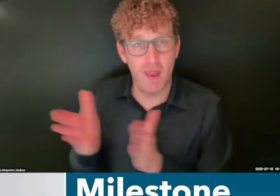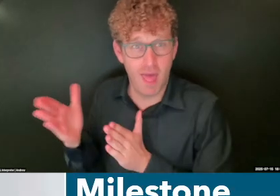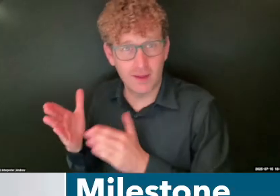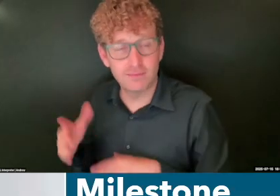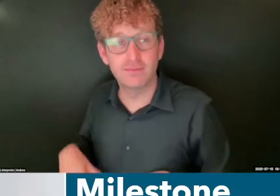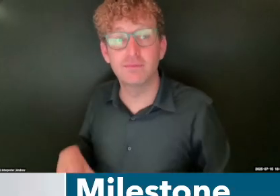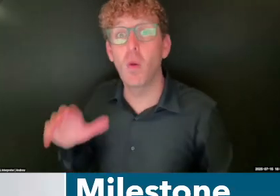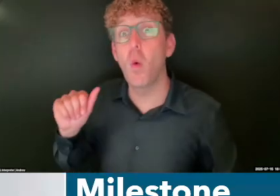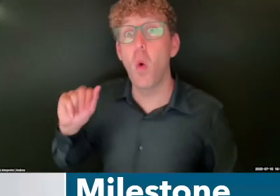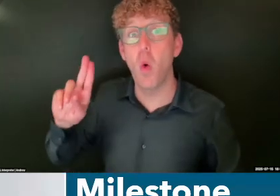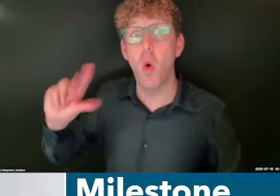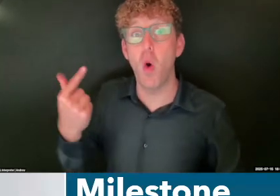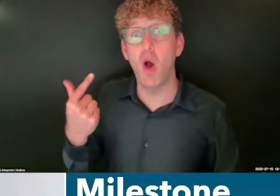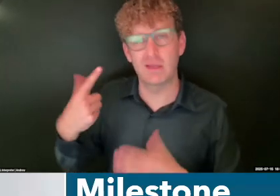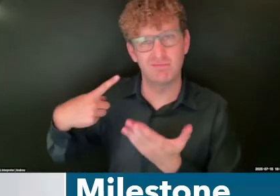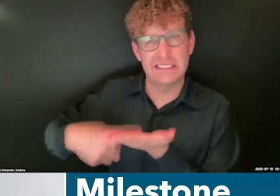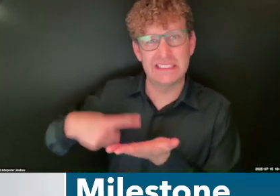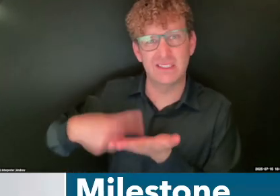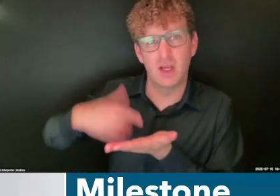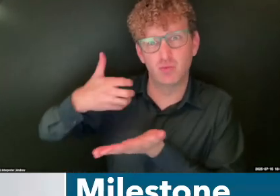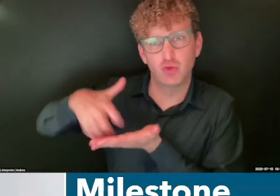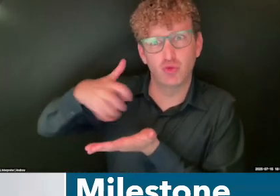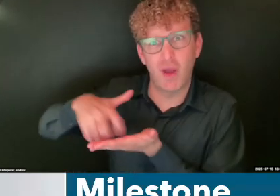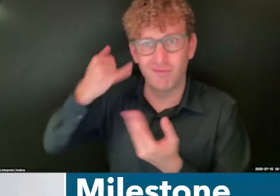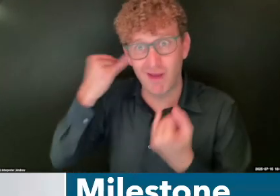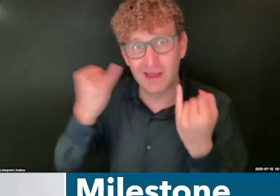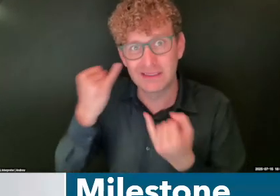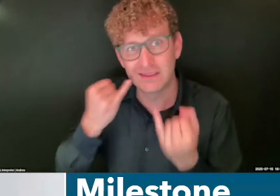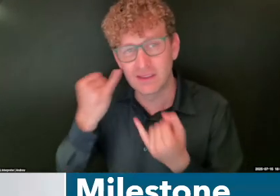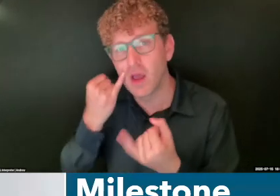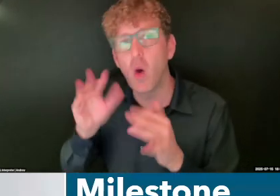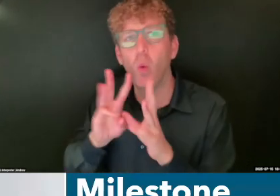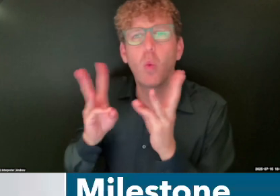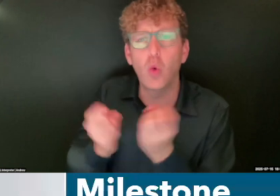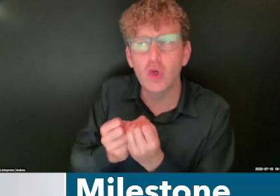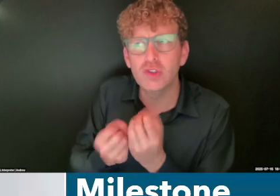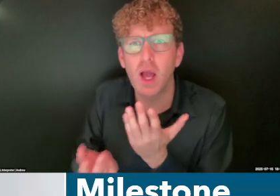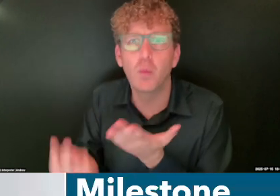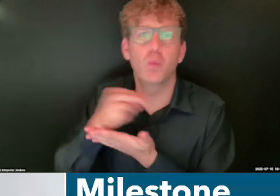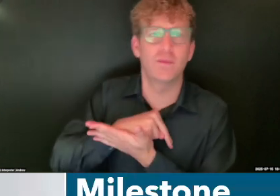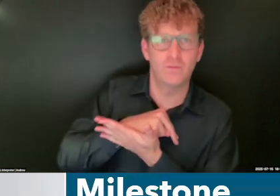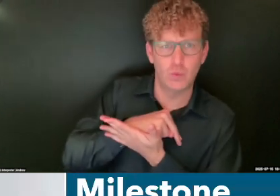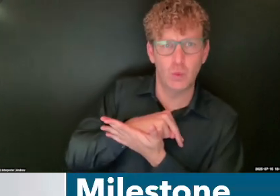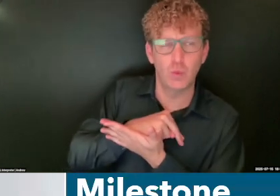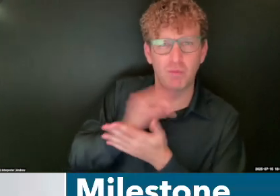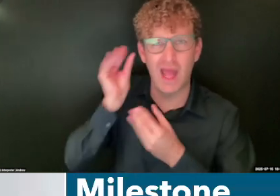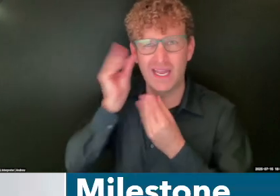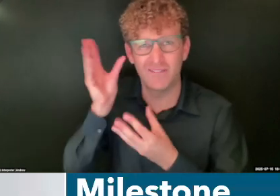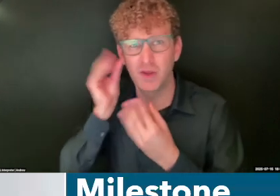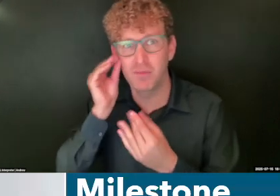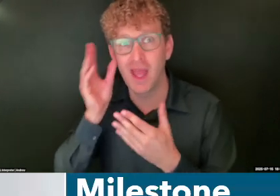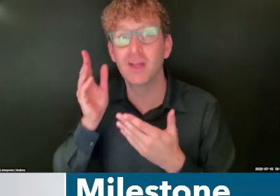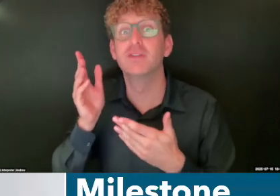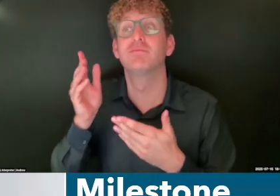ideas in a workshop and recap that information at the next evening community meeting a few days